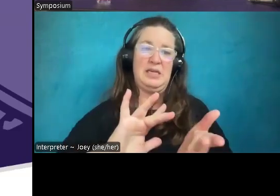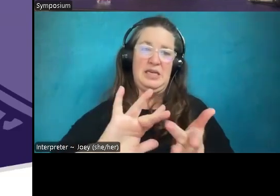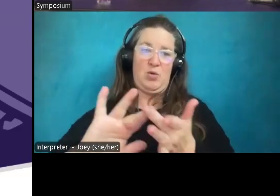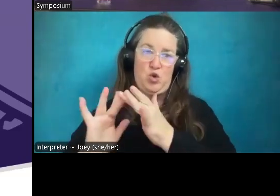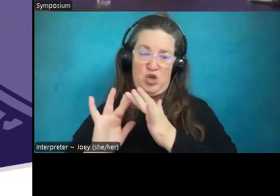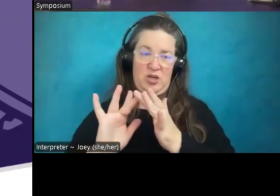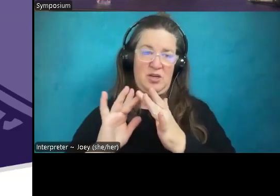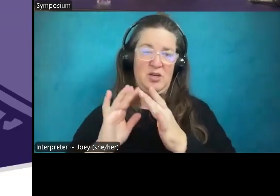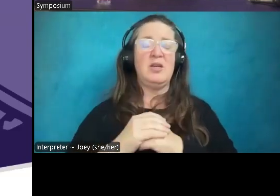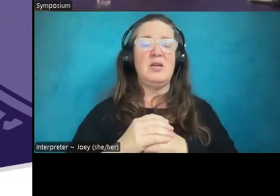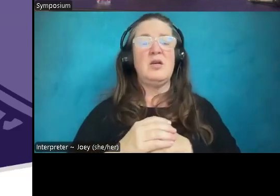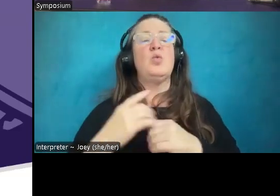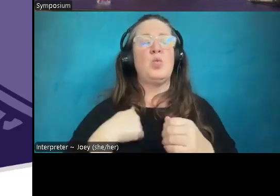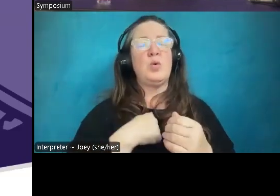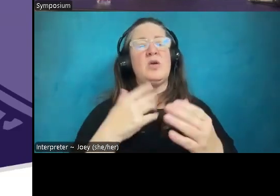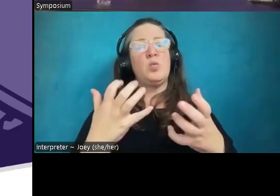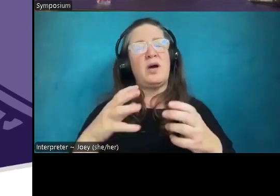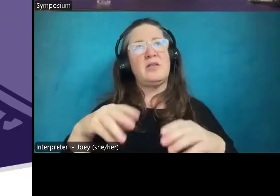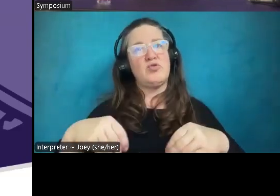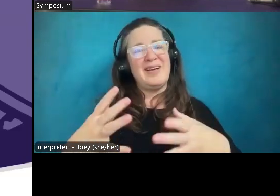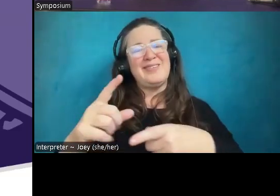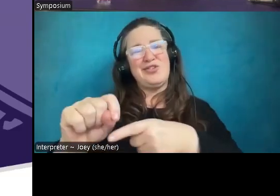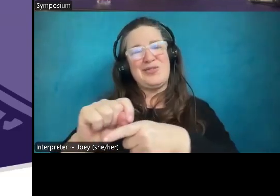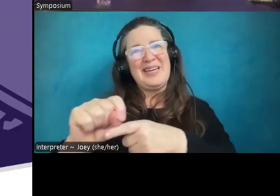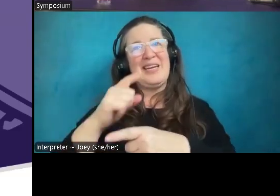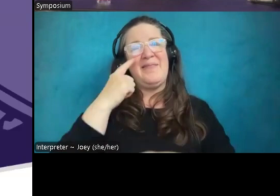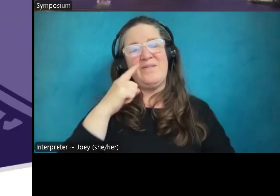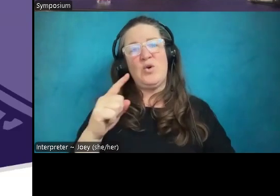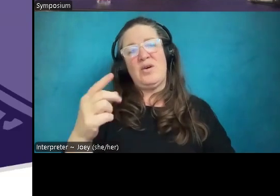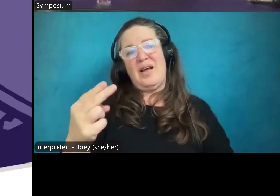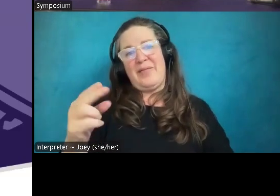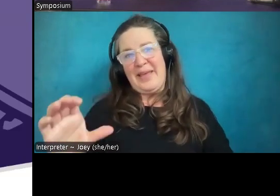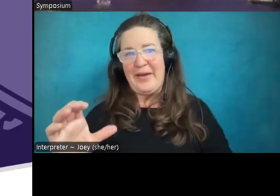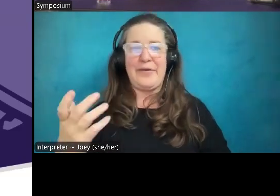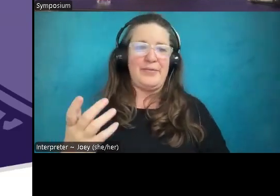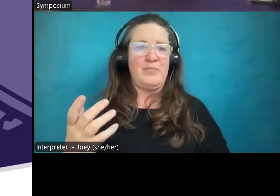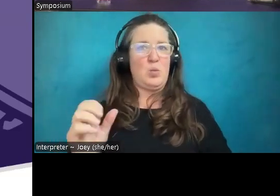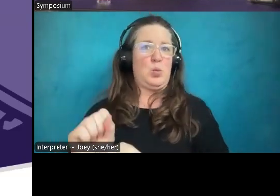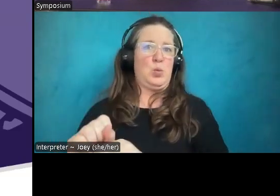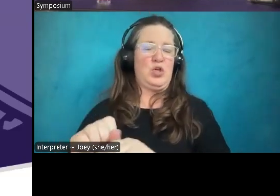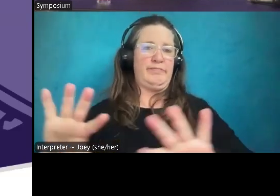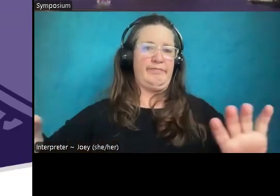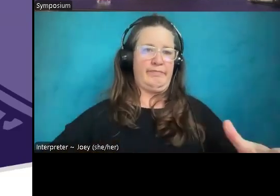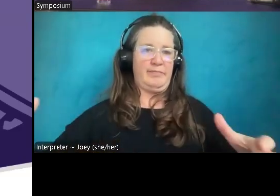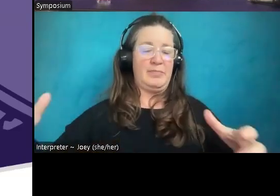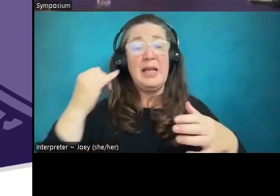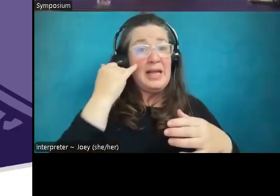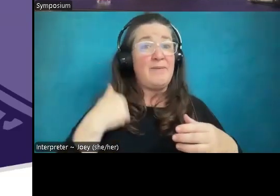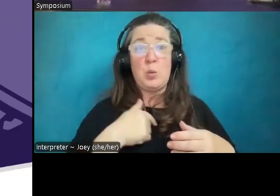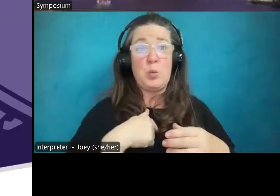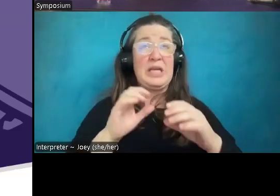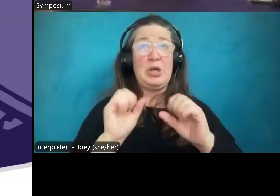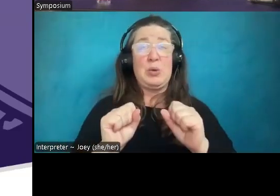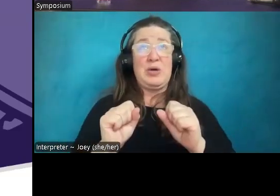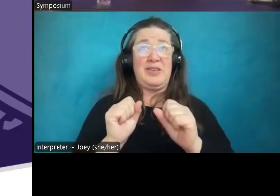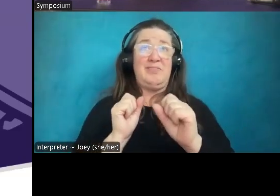train really a healthcare workforce. You know, if we had pie in the sky, if our dreams could come true and we had the people and the